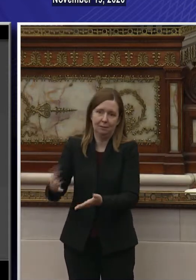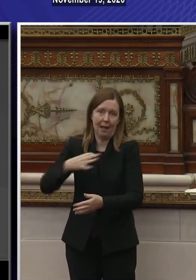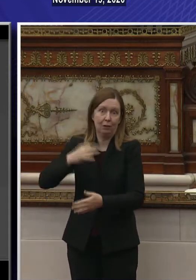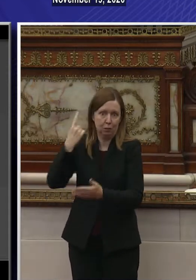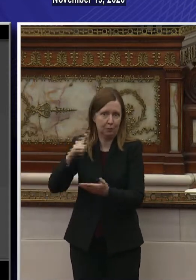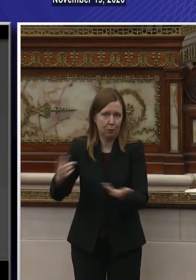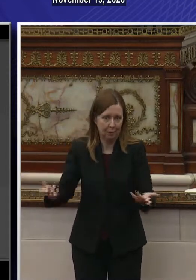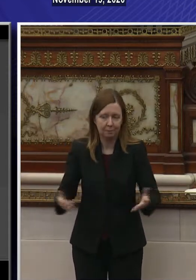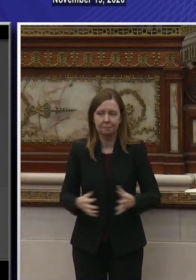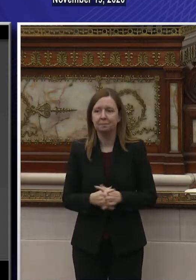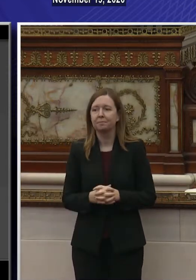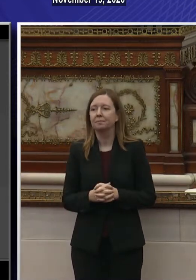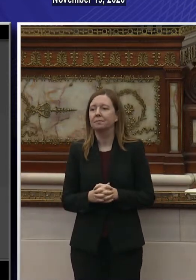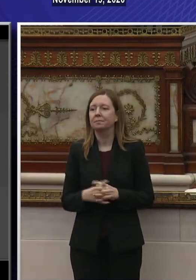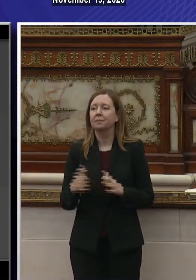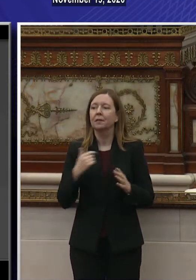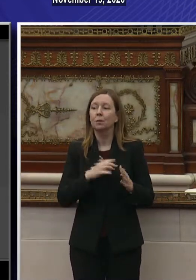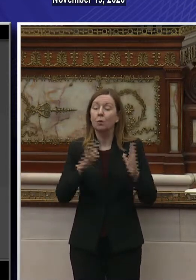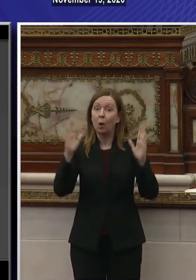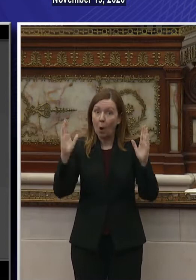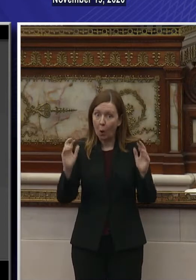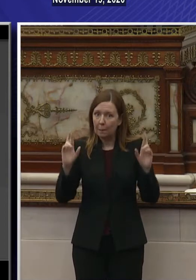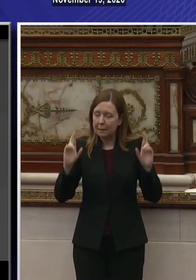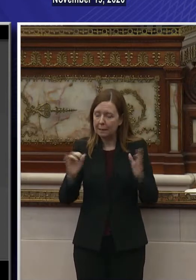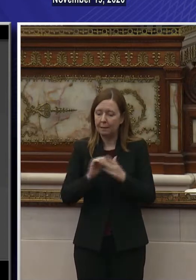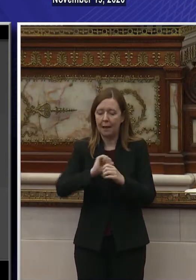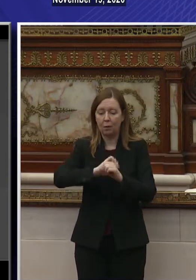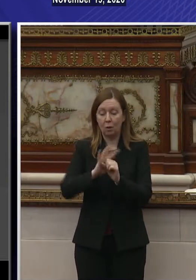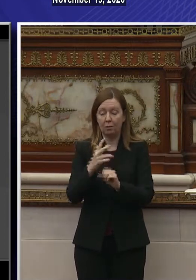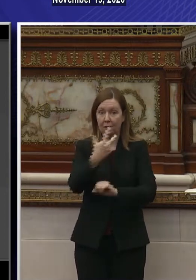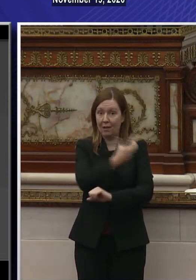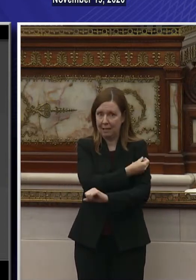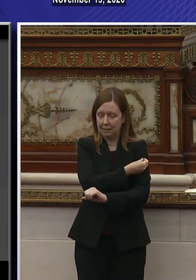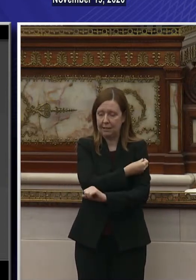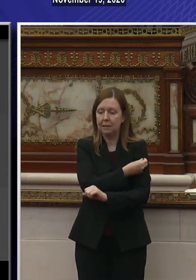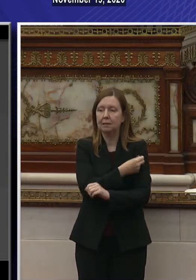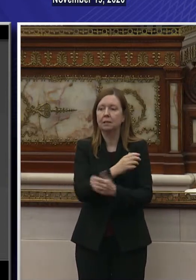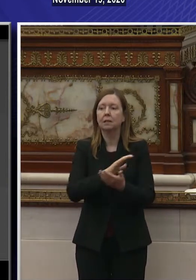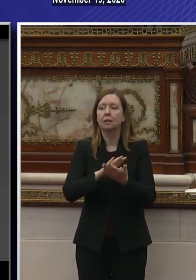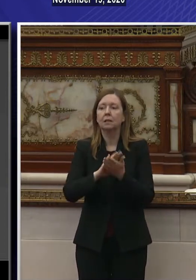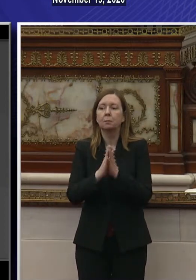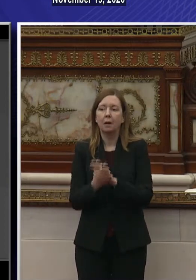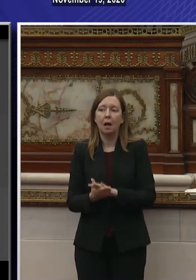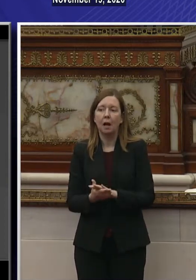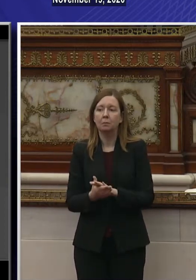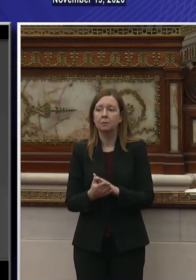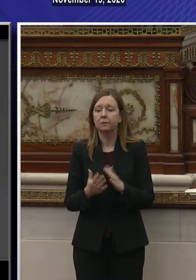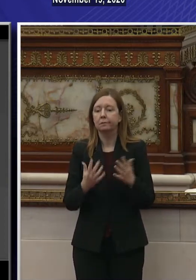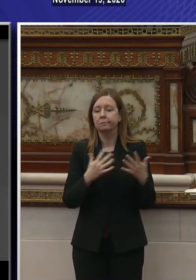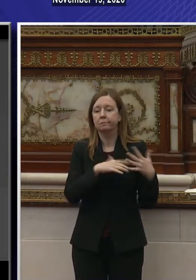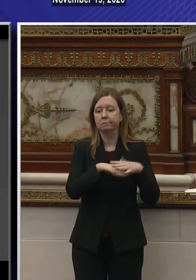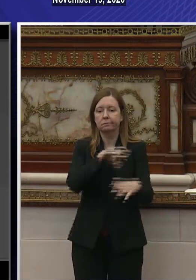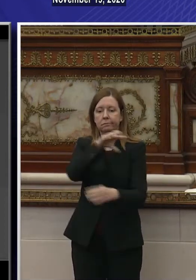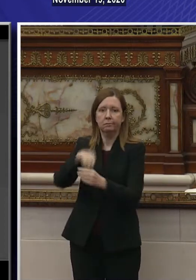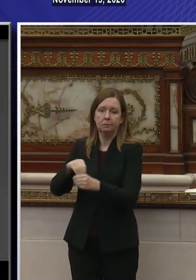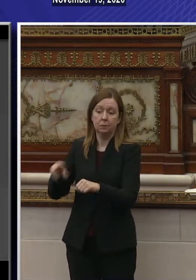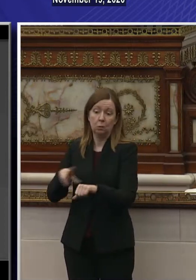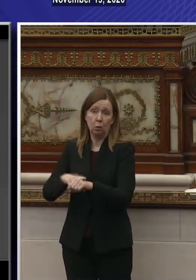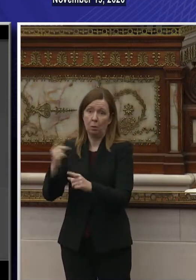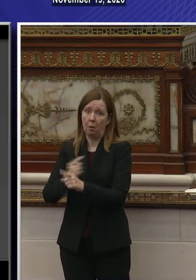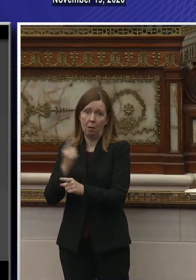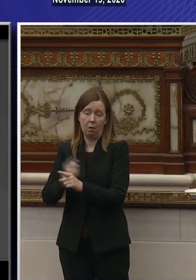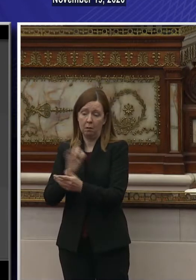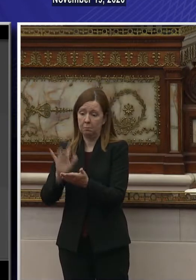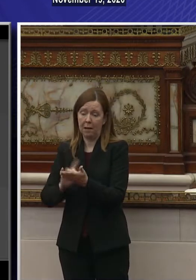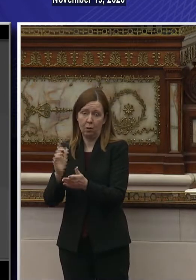eligible for. We're hoping that COVID-19 vaccine becomes integrated into normal medical